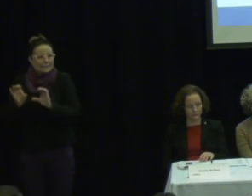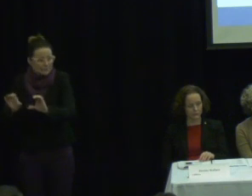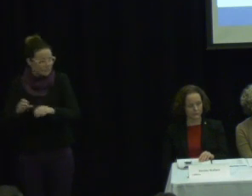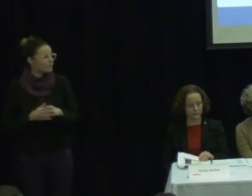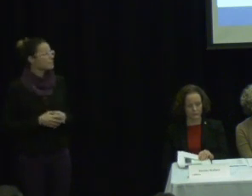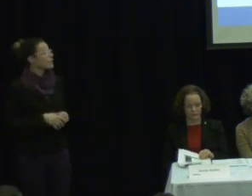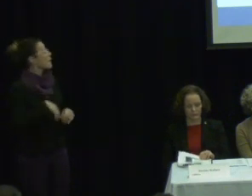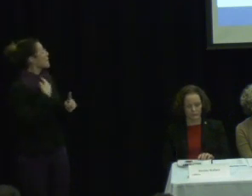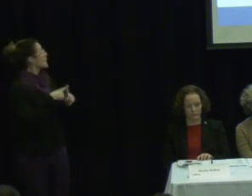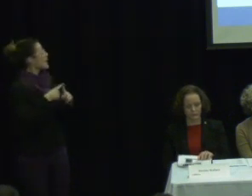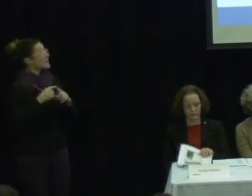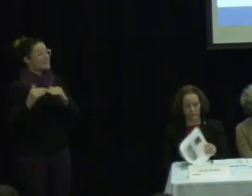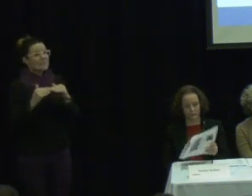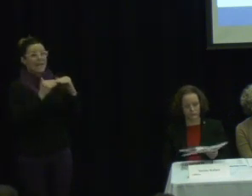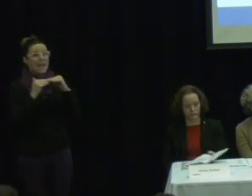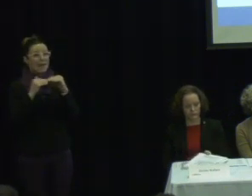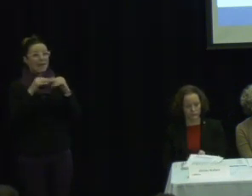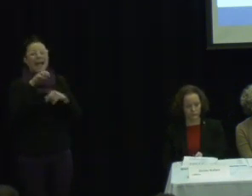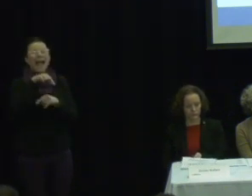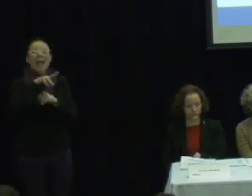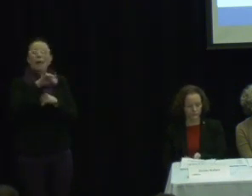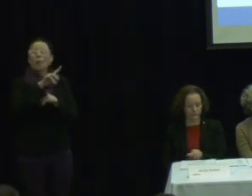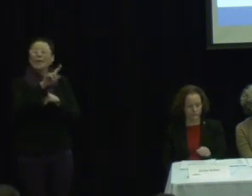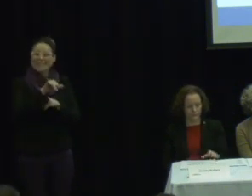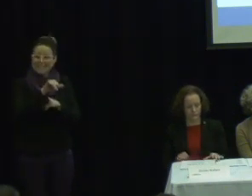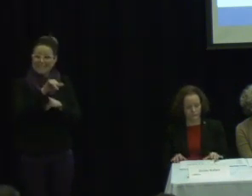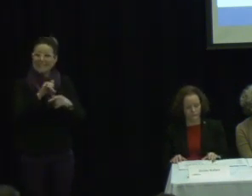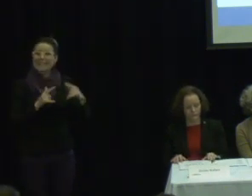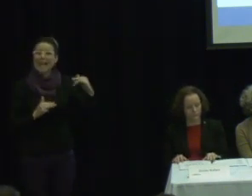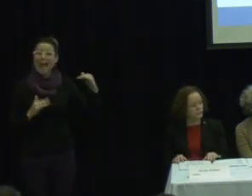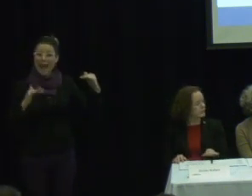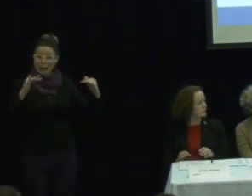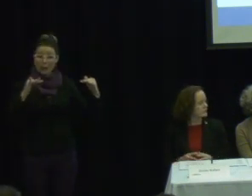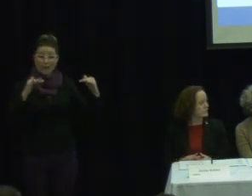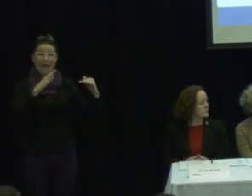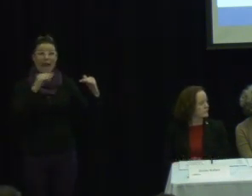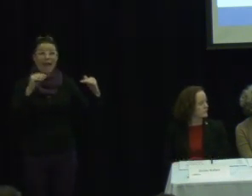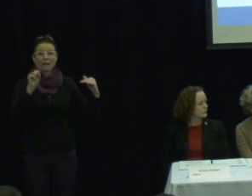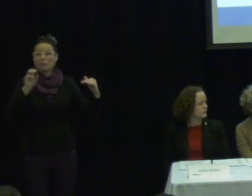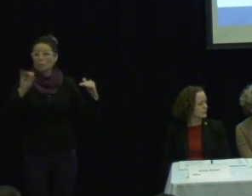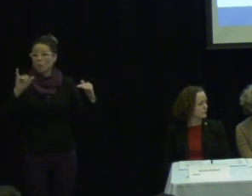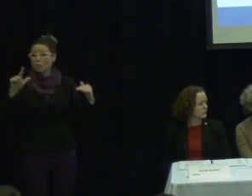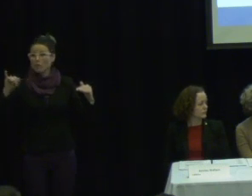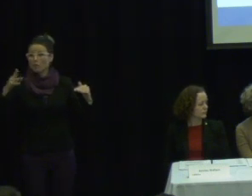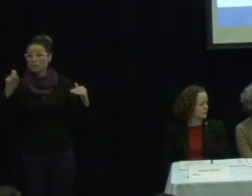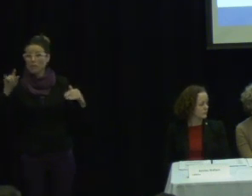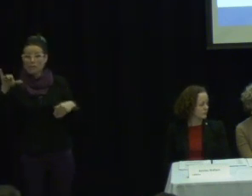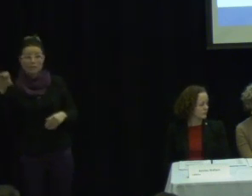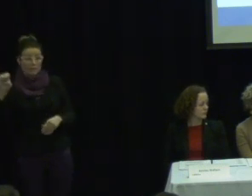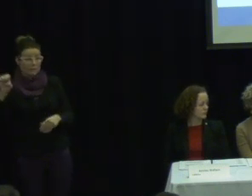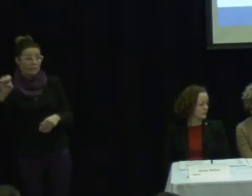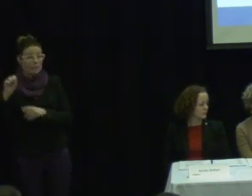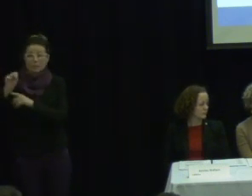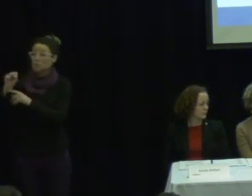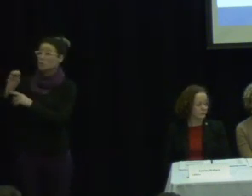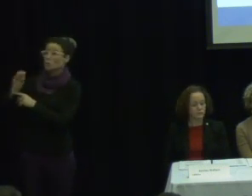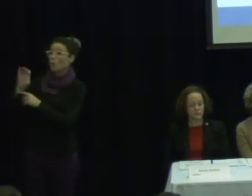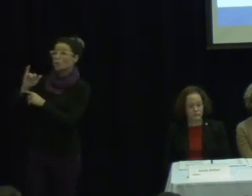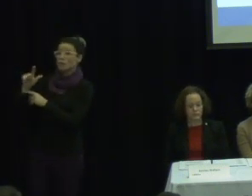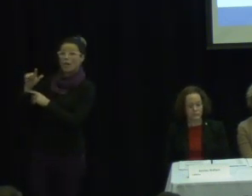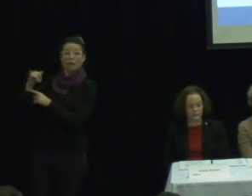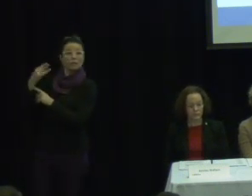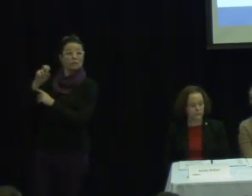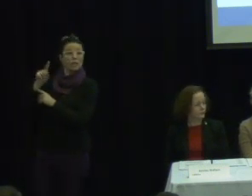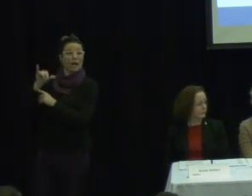to many students here, thanks to many people on this cabinet, we are getting smarter about issues around social justice because,